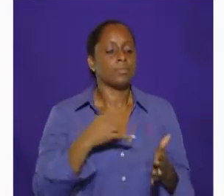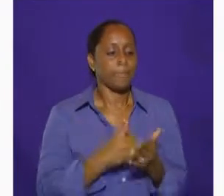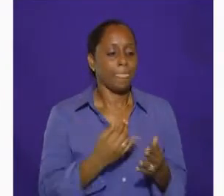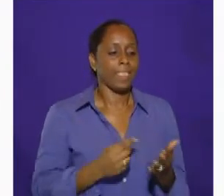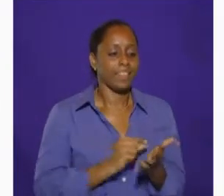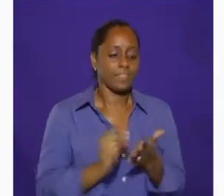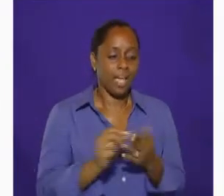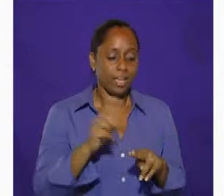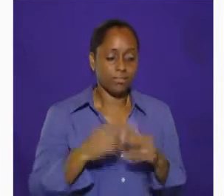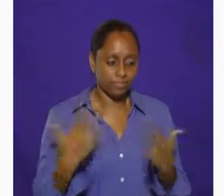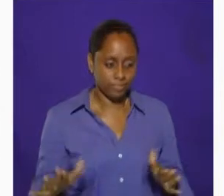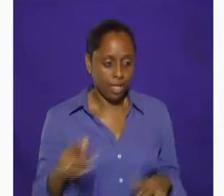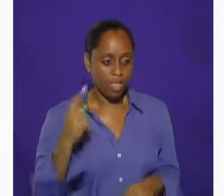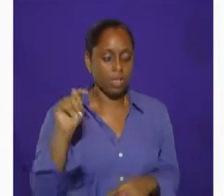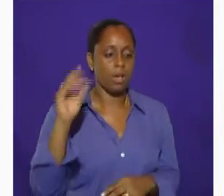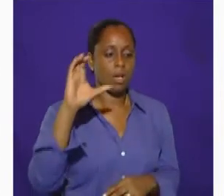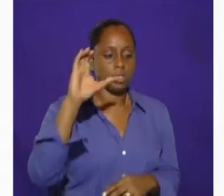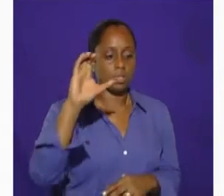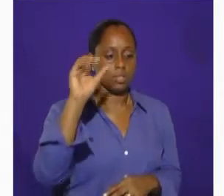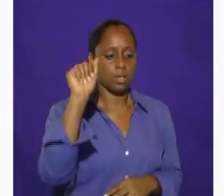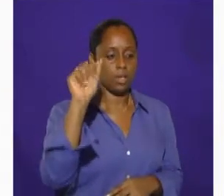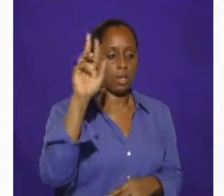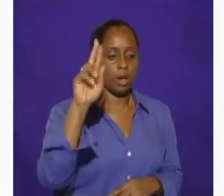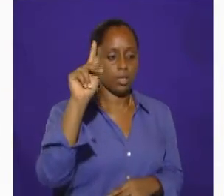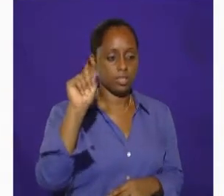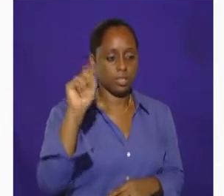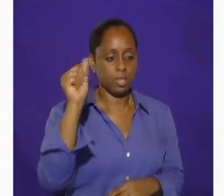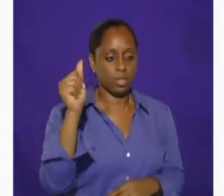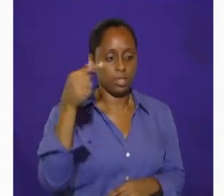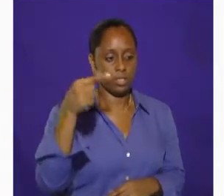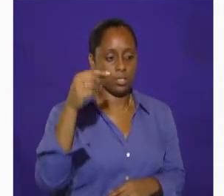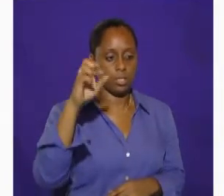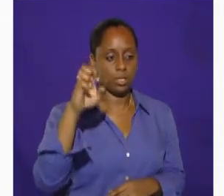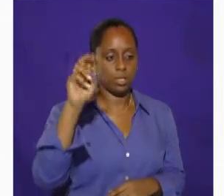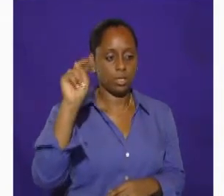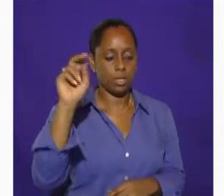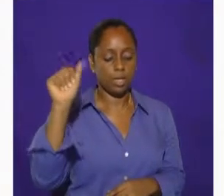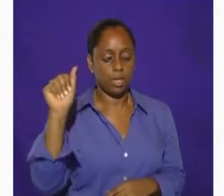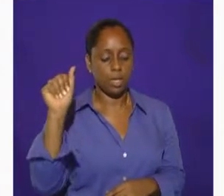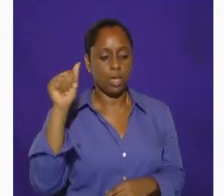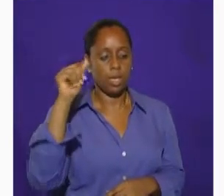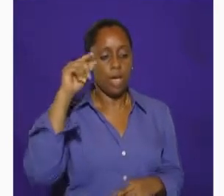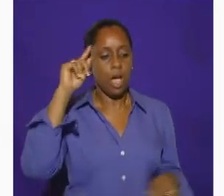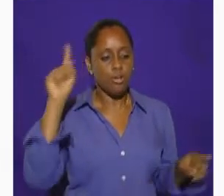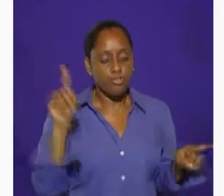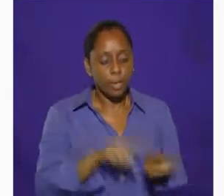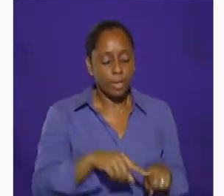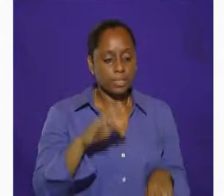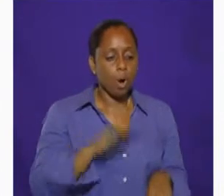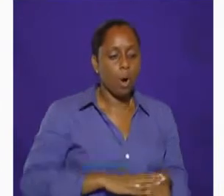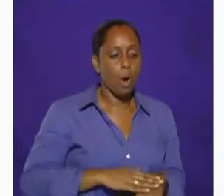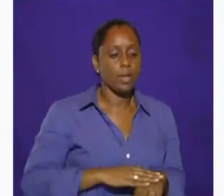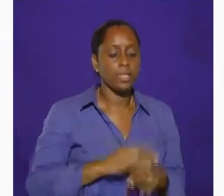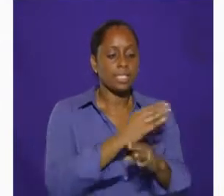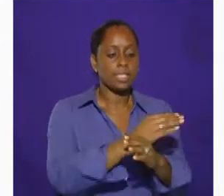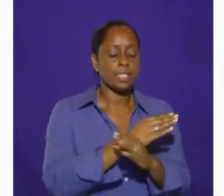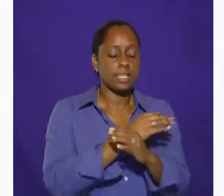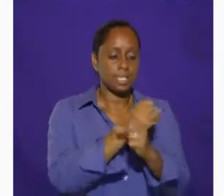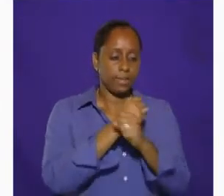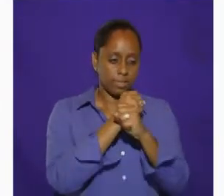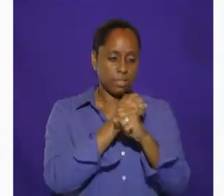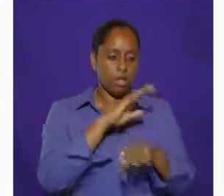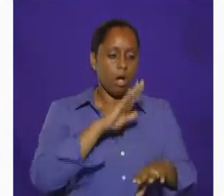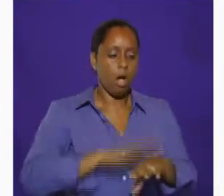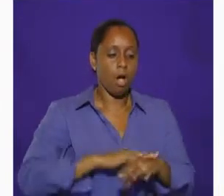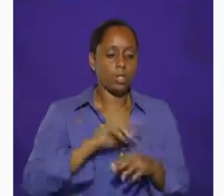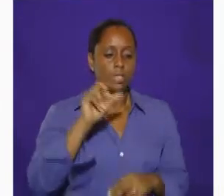It signed the Cartagena Protocol on Biosafety on May 24, 2000, ratified it